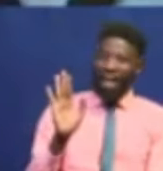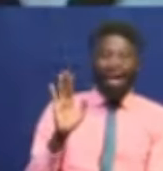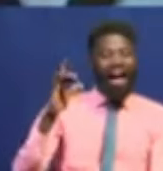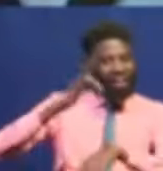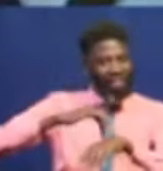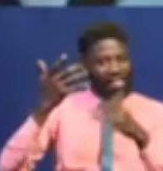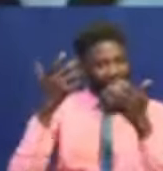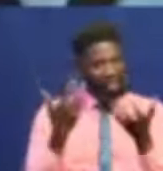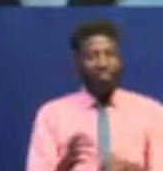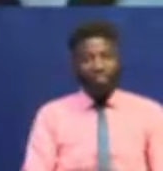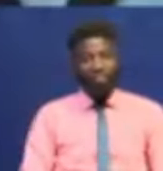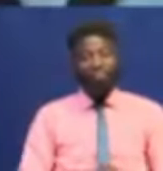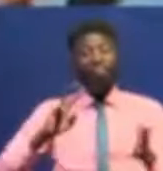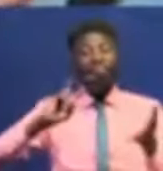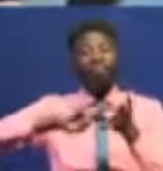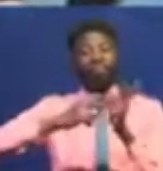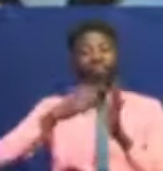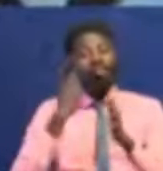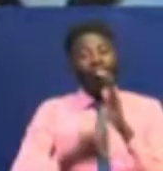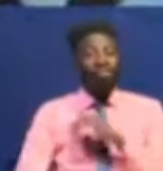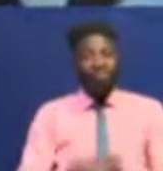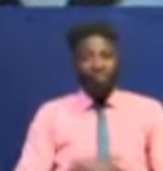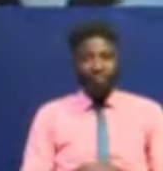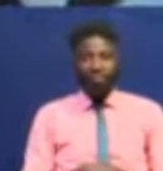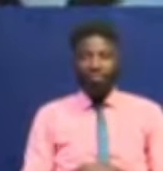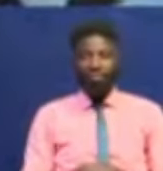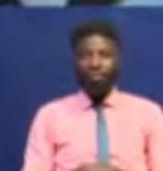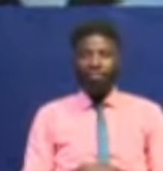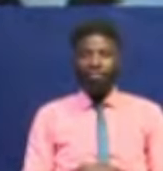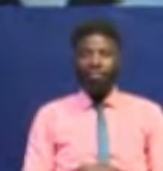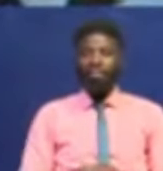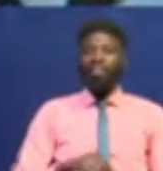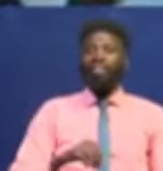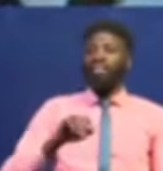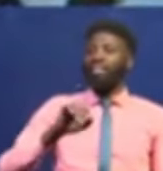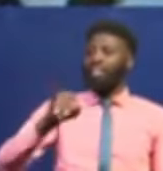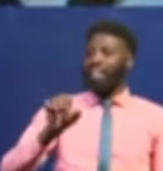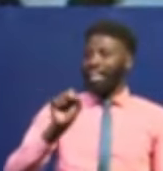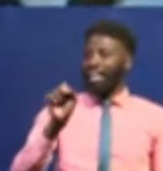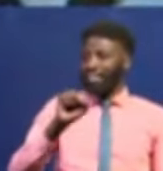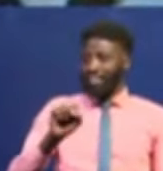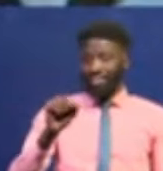consequences. It means we will not confirm the JSS teachers,